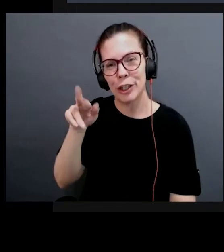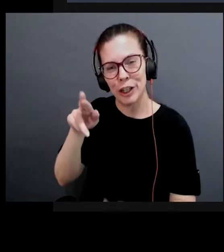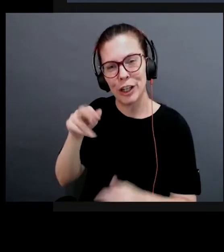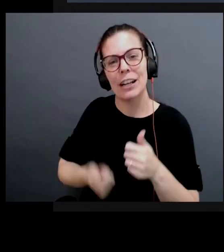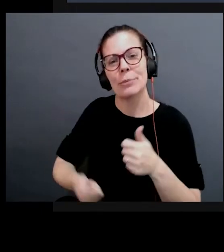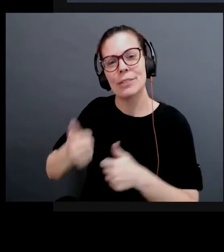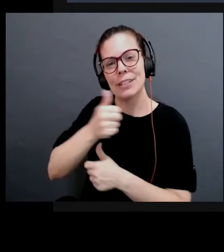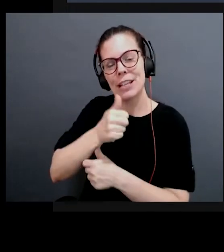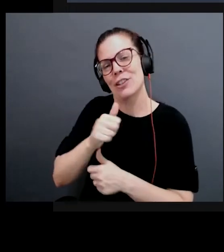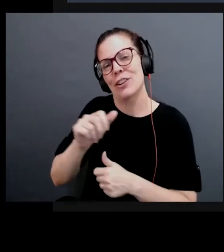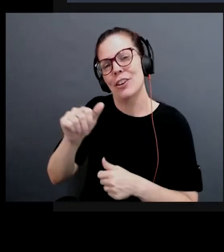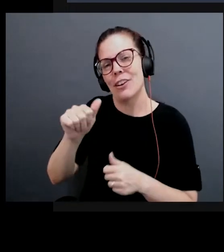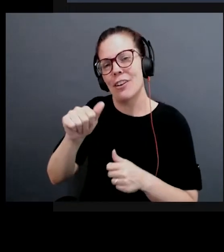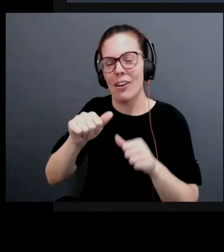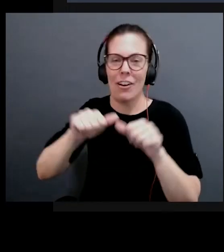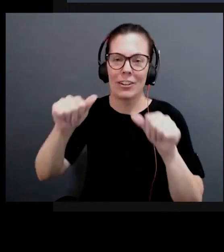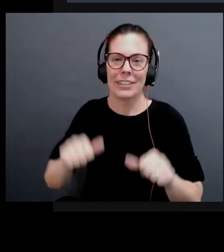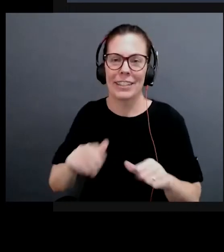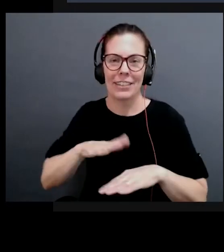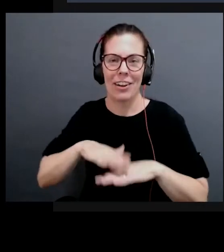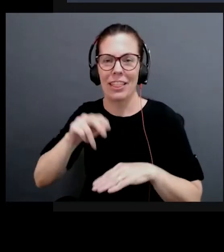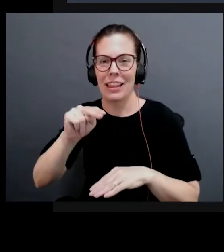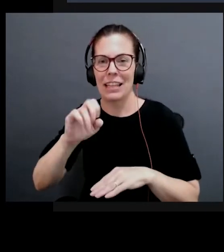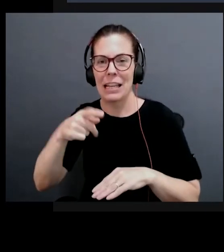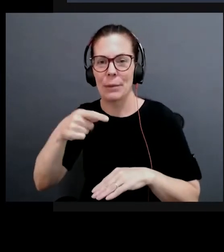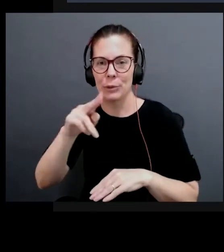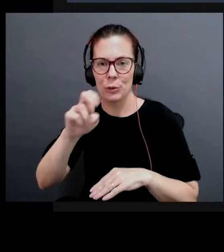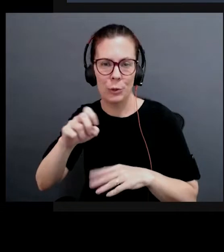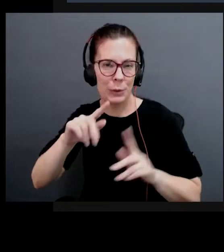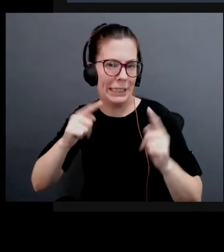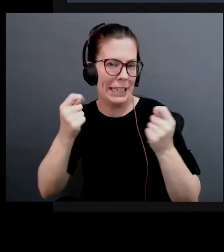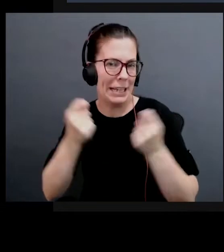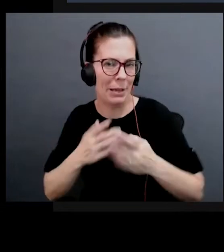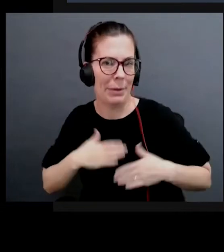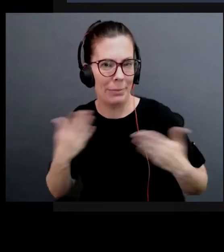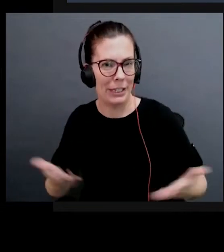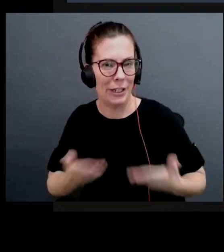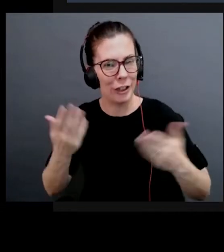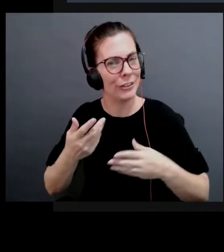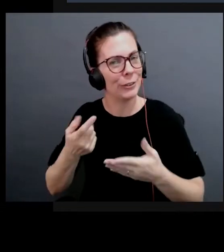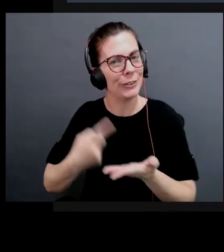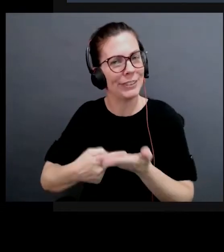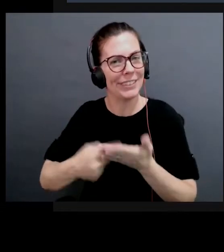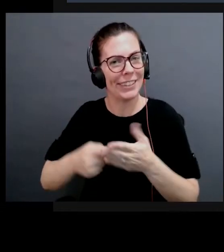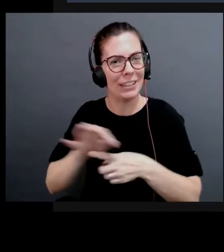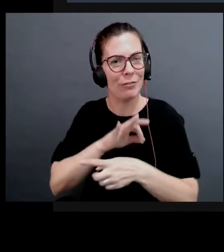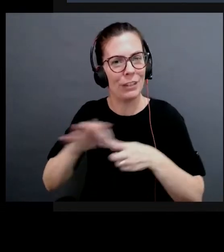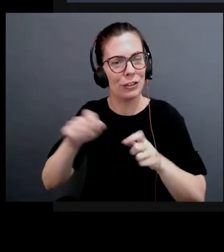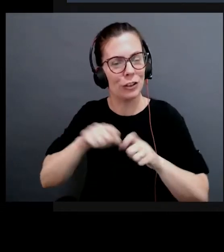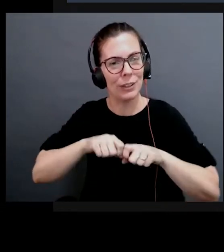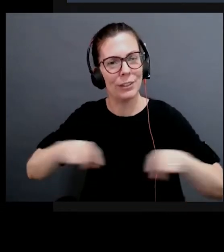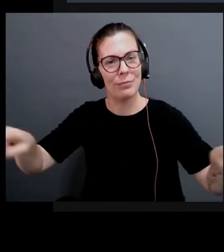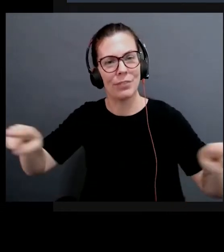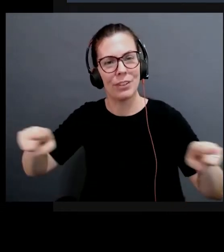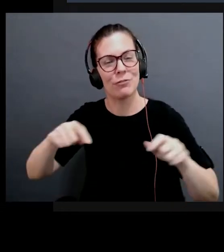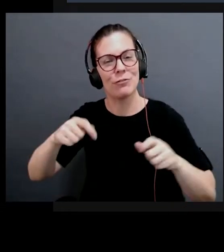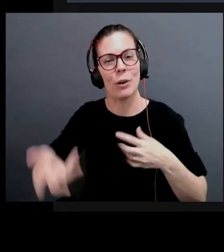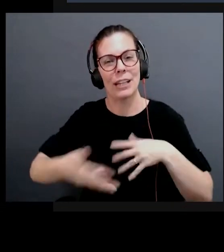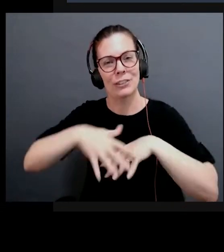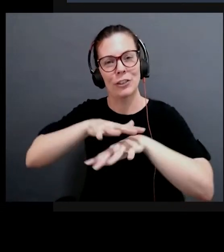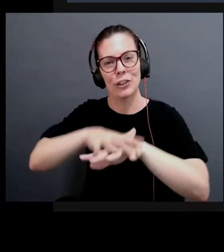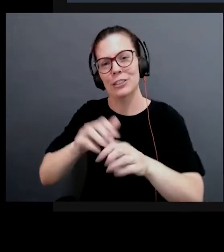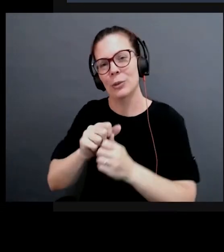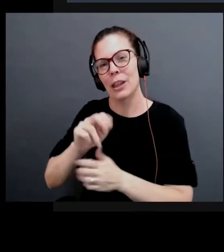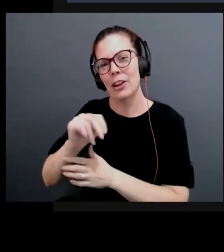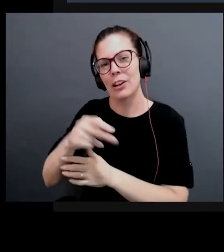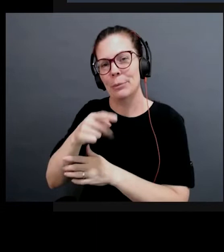team, and I'm really happy to be here today to talk about some new features we had with releasing a Pandas integration for AWS Neptune, our purpose-built